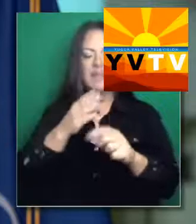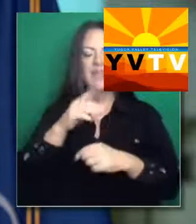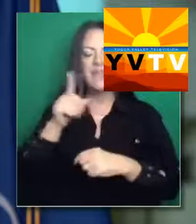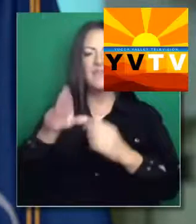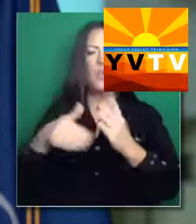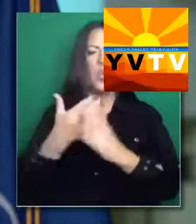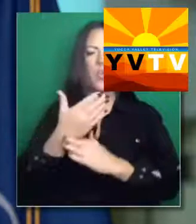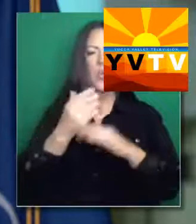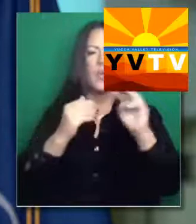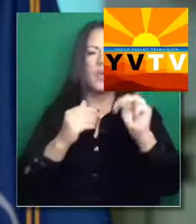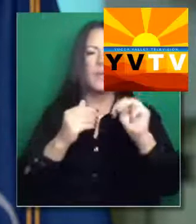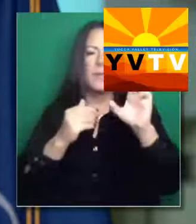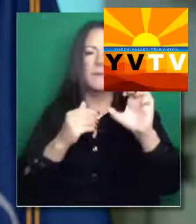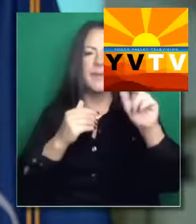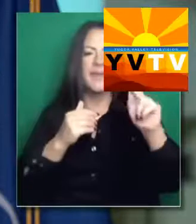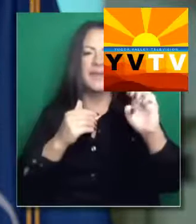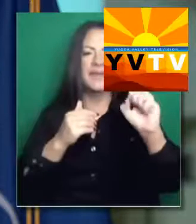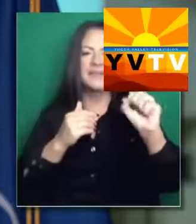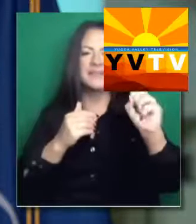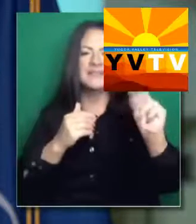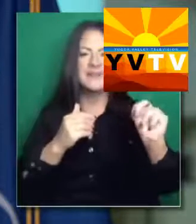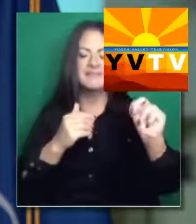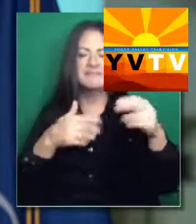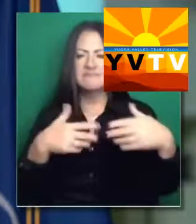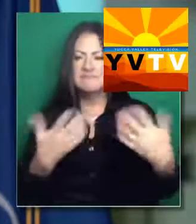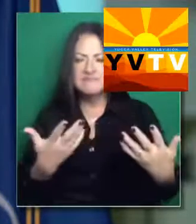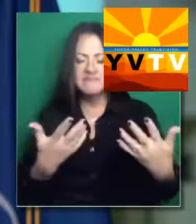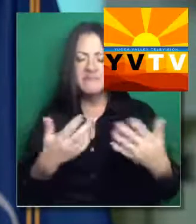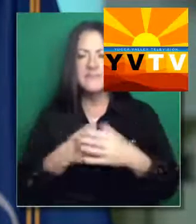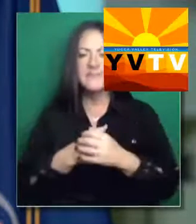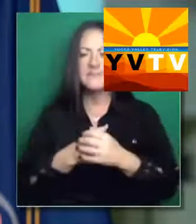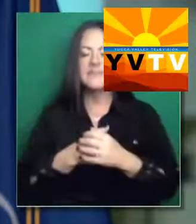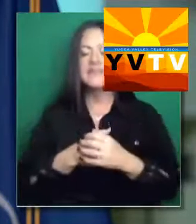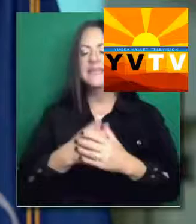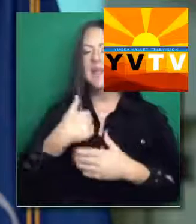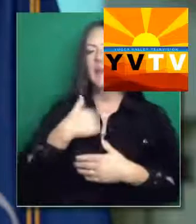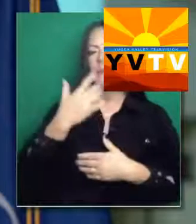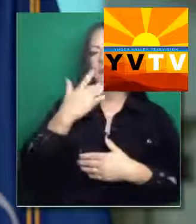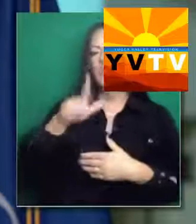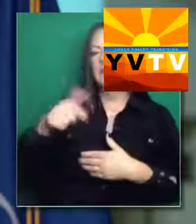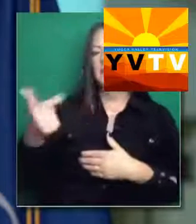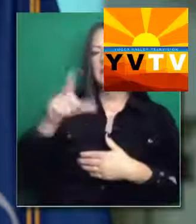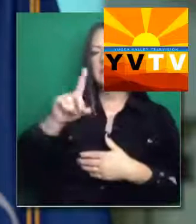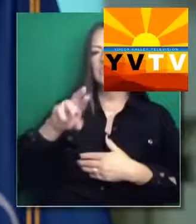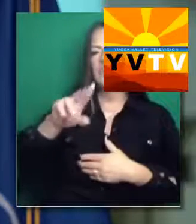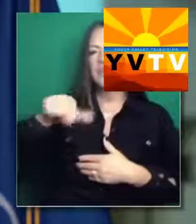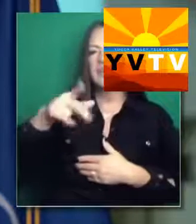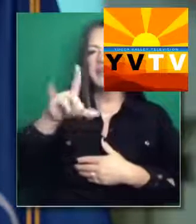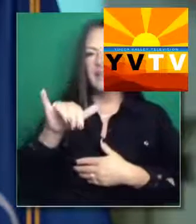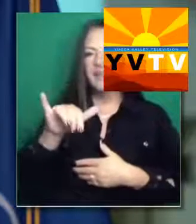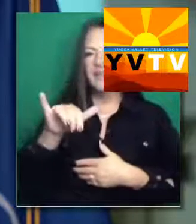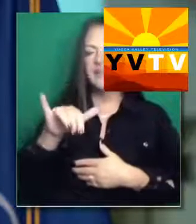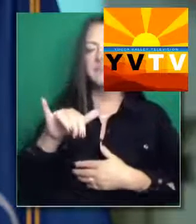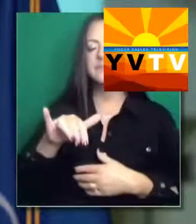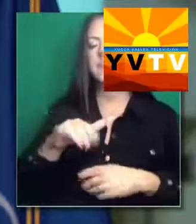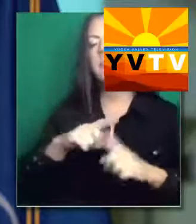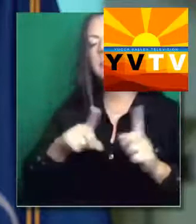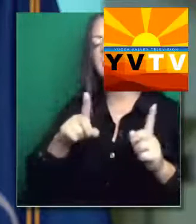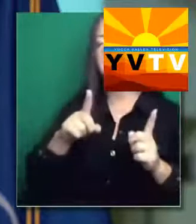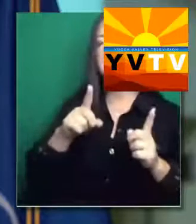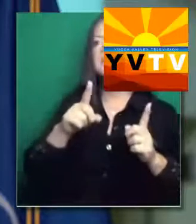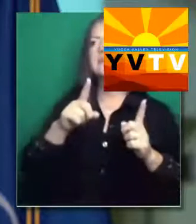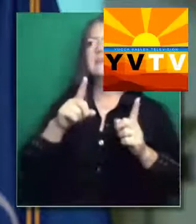you can amplify that. And by the way, I'd love to see an update on that data, but forgive me, Dr. Galley.